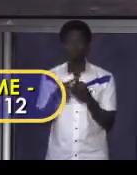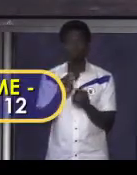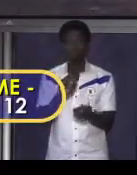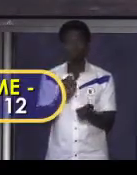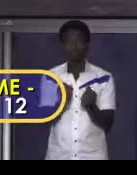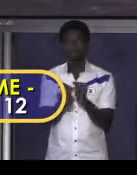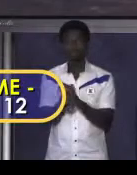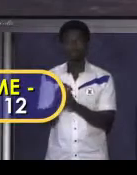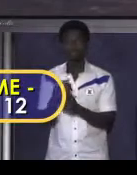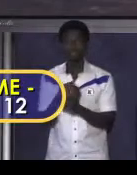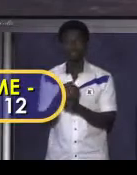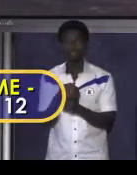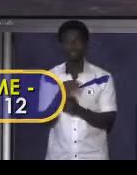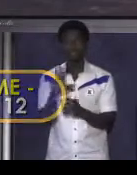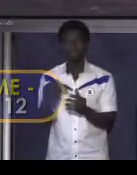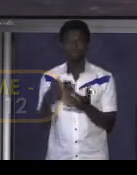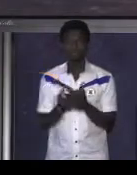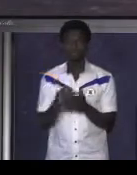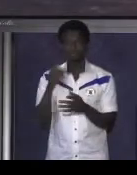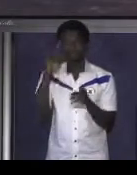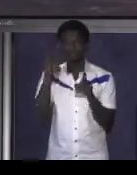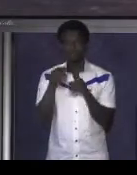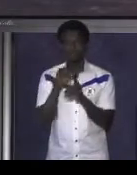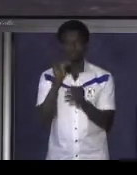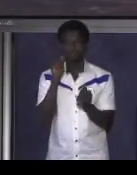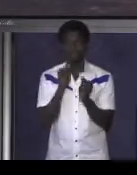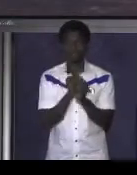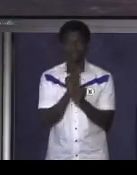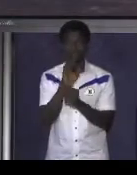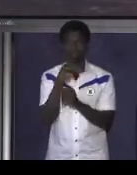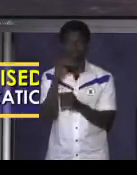replace all agreed with one mind.